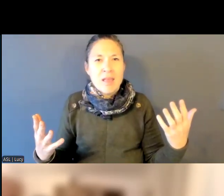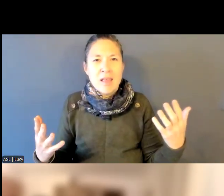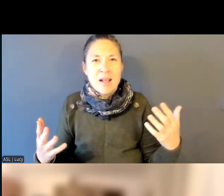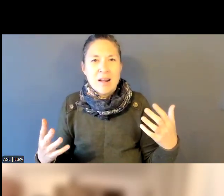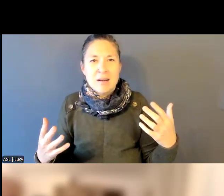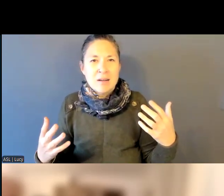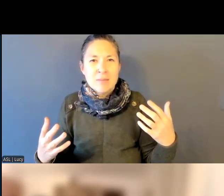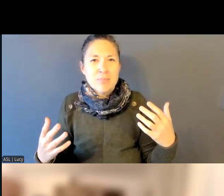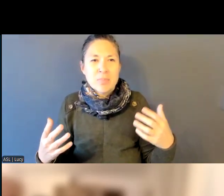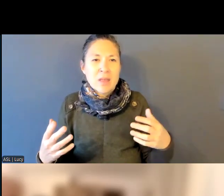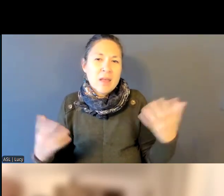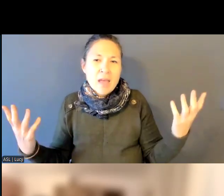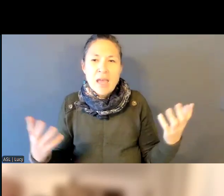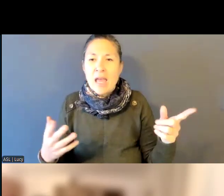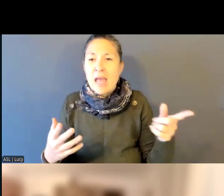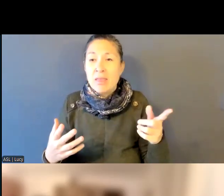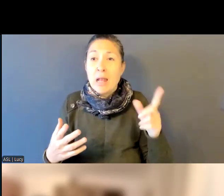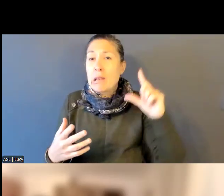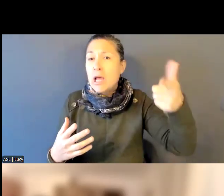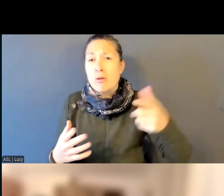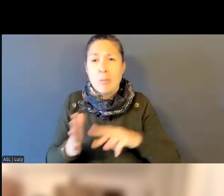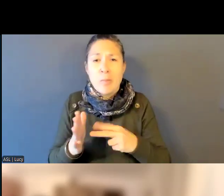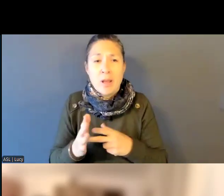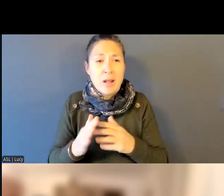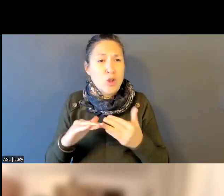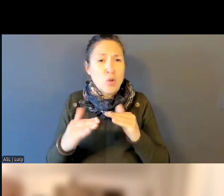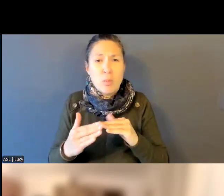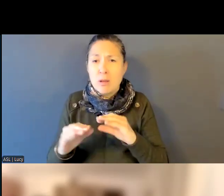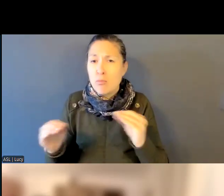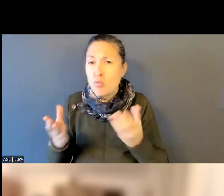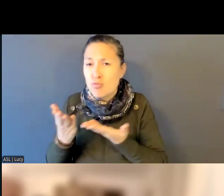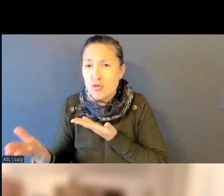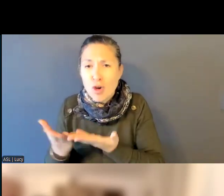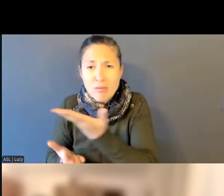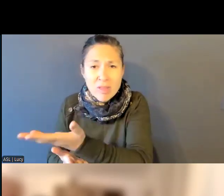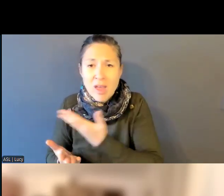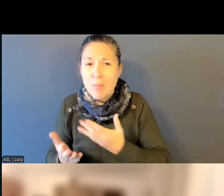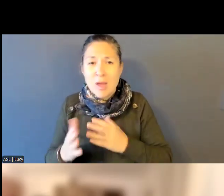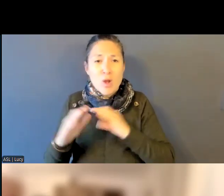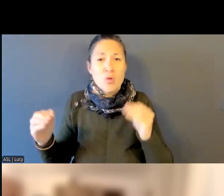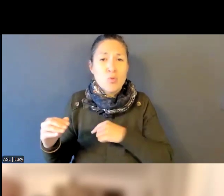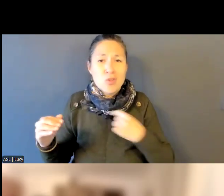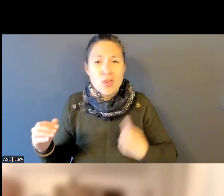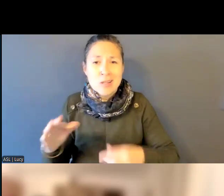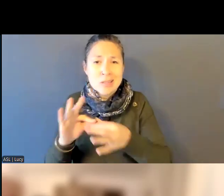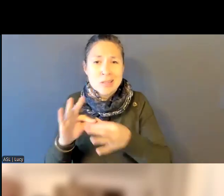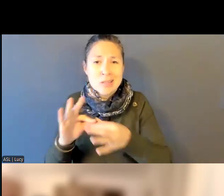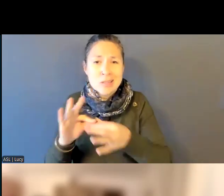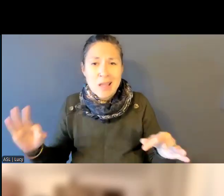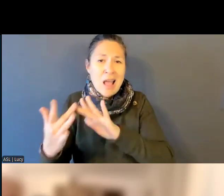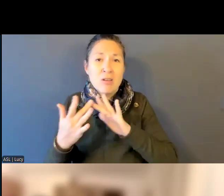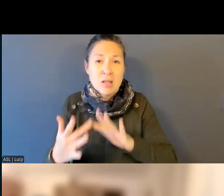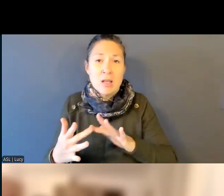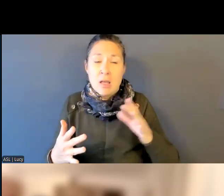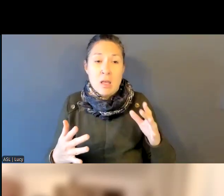our community's not being served? And, we're like organizing all these focus groups, but I could just tell you without organizing